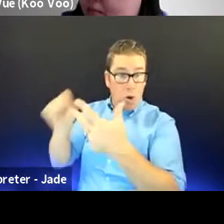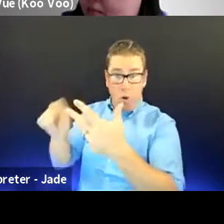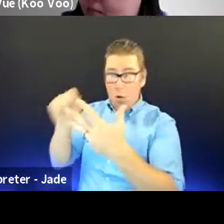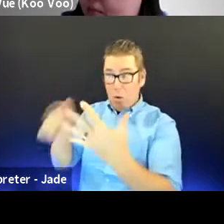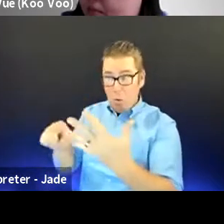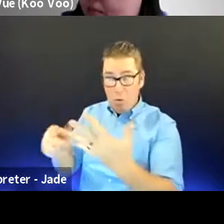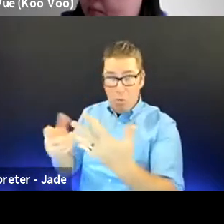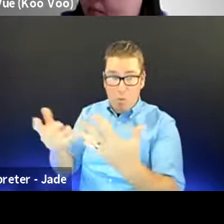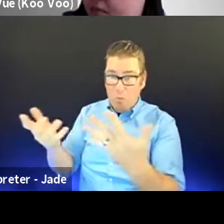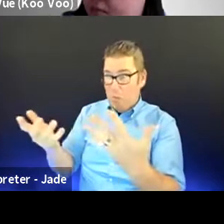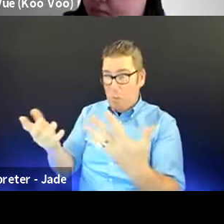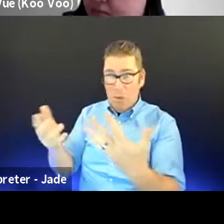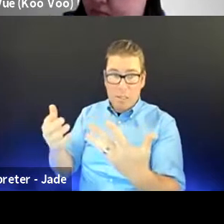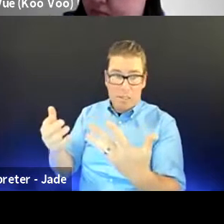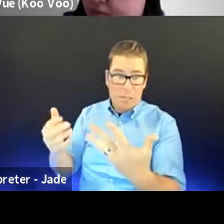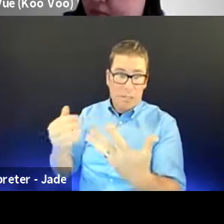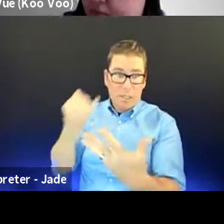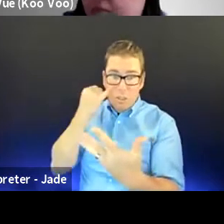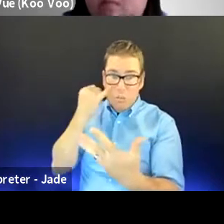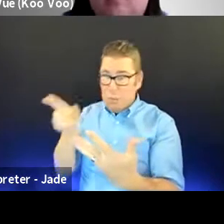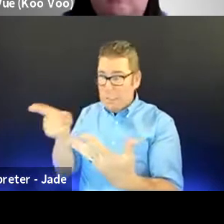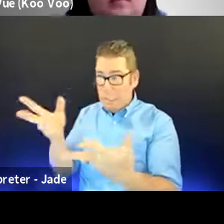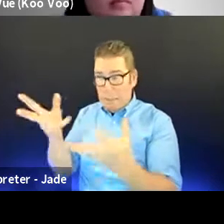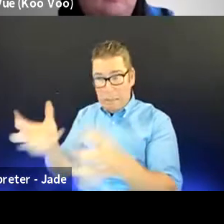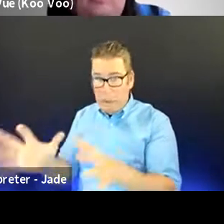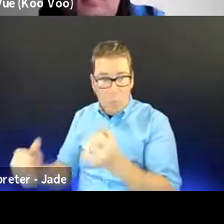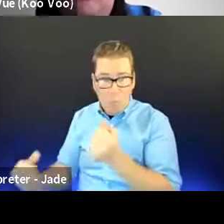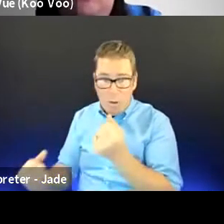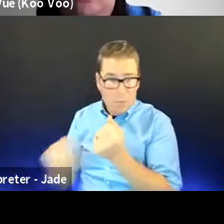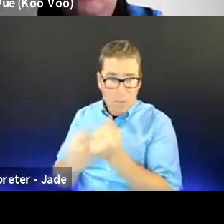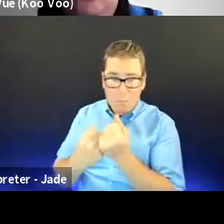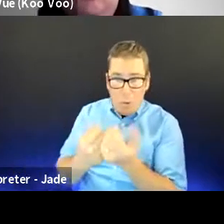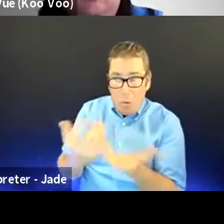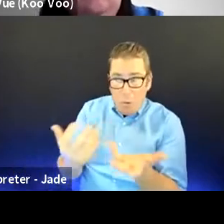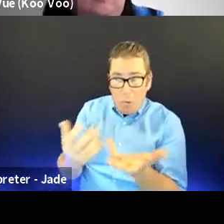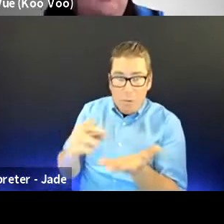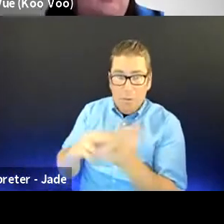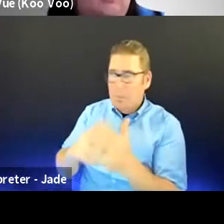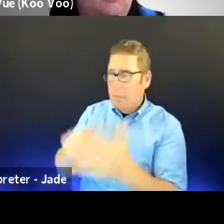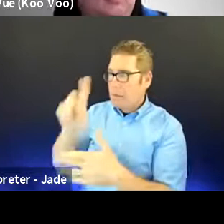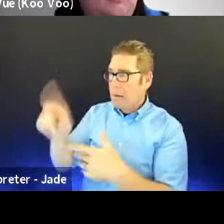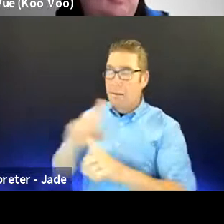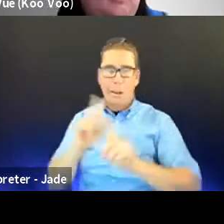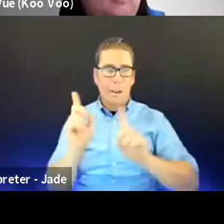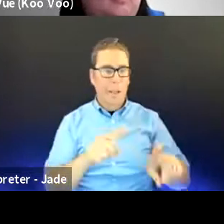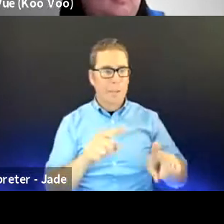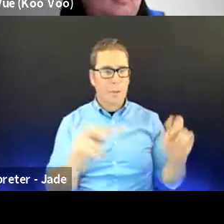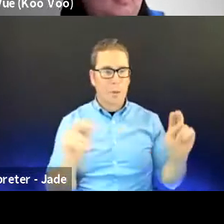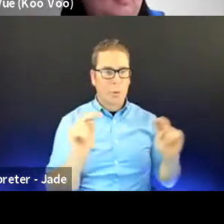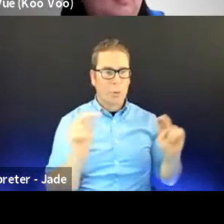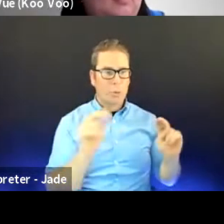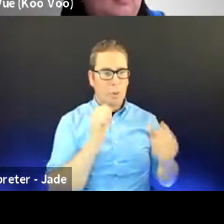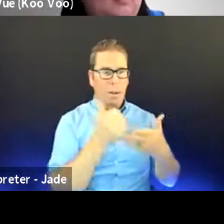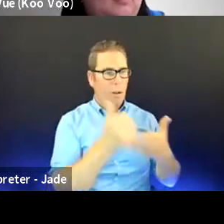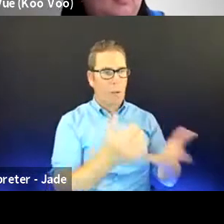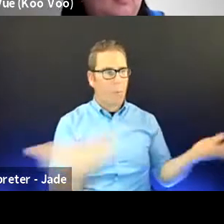or even worse, not going to advocate for you, their answers might be just that, neutral and not very helpful.